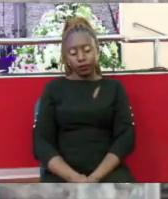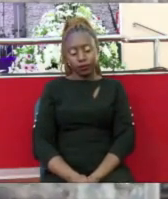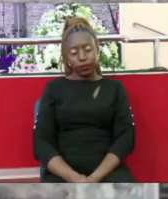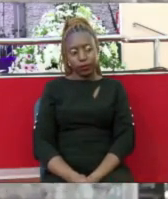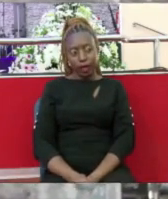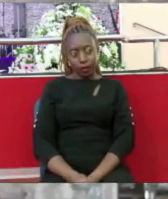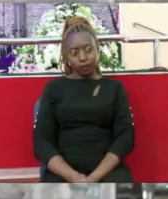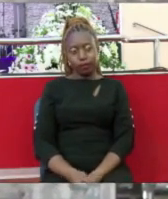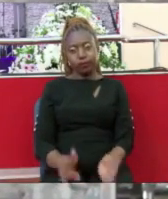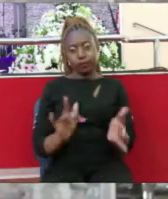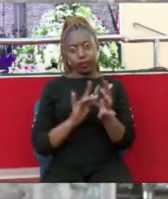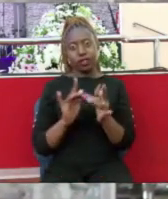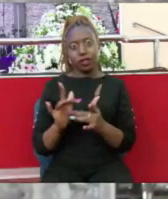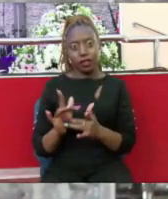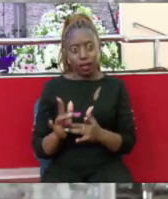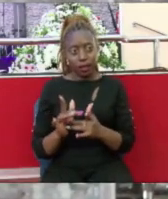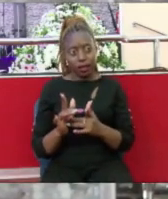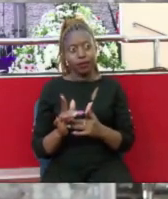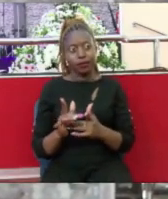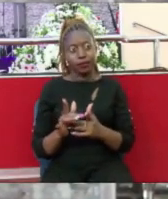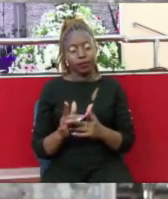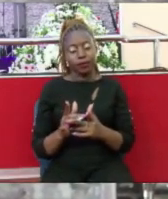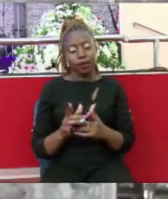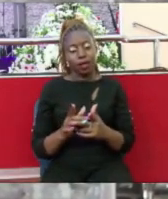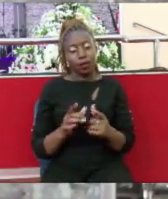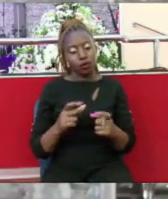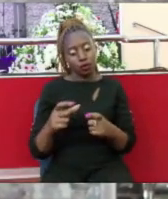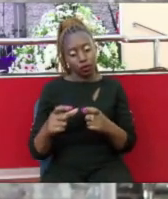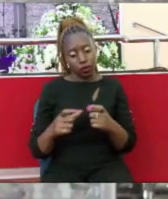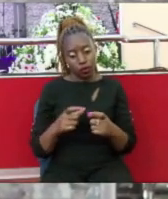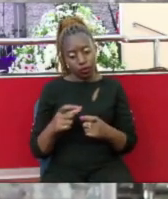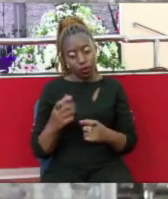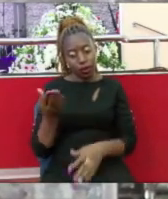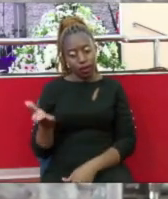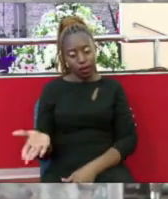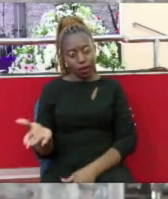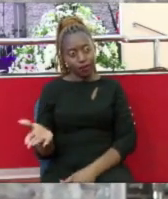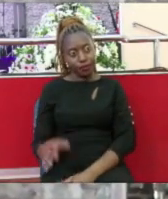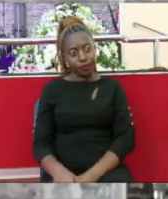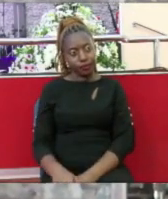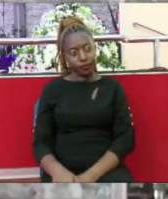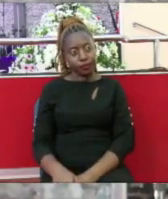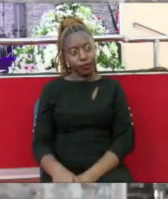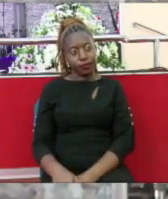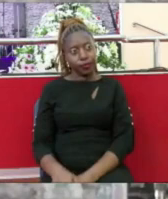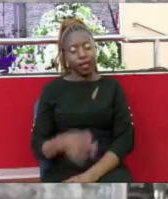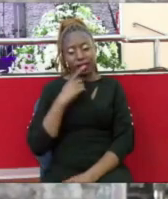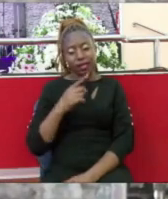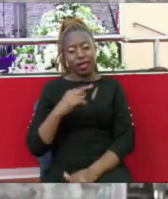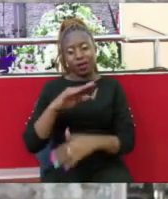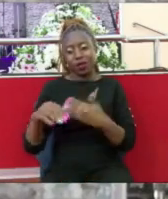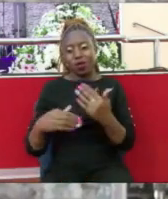Jesus was in charge. Yesu akawa pale. And that's why he said, na ndio maana akasema, have the people sit down. Waache